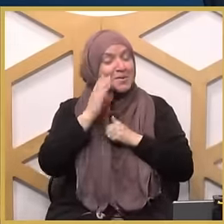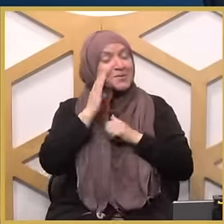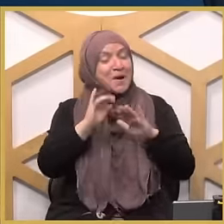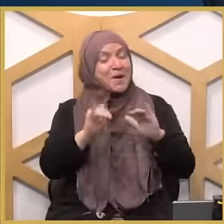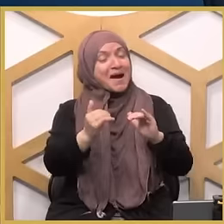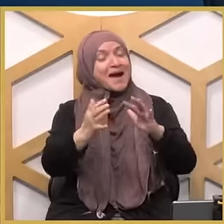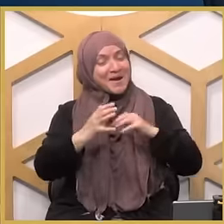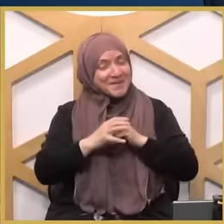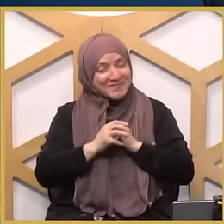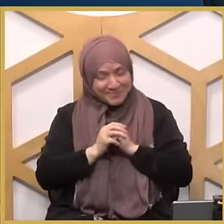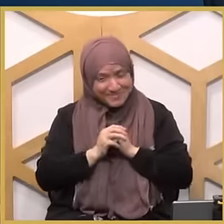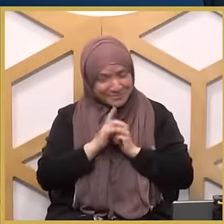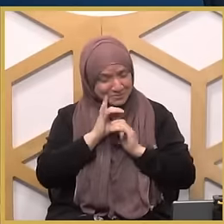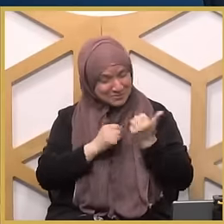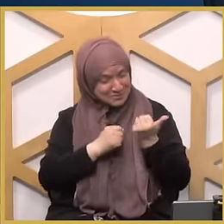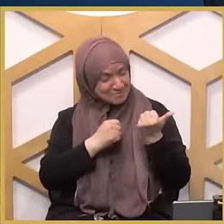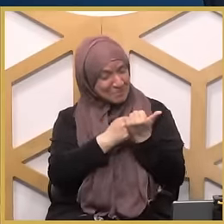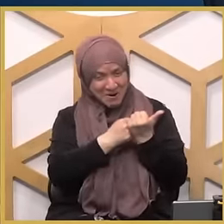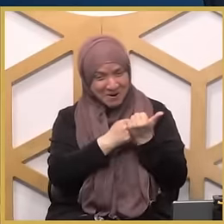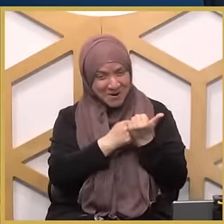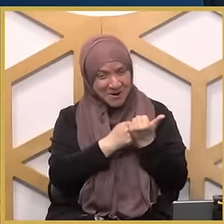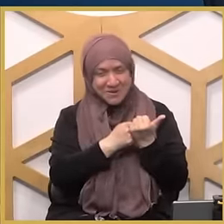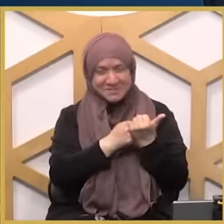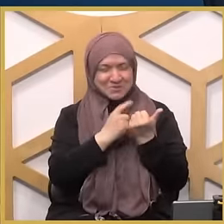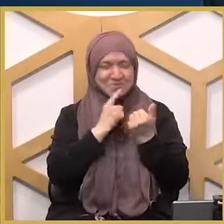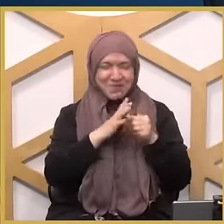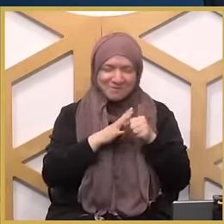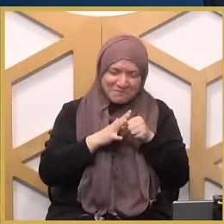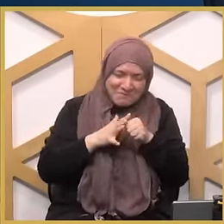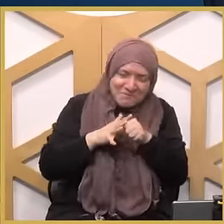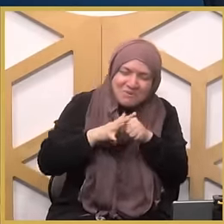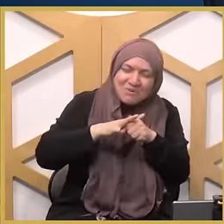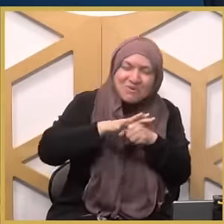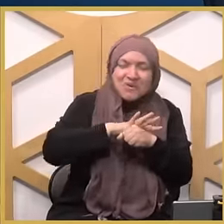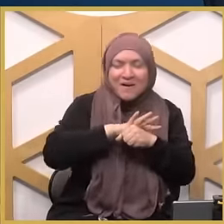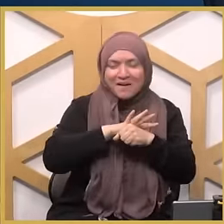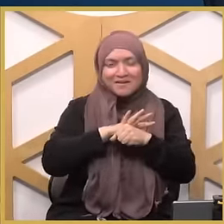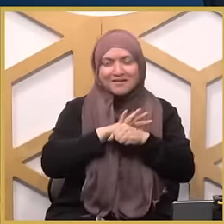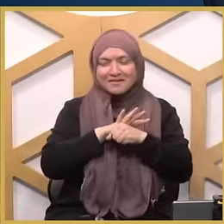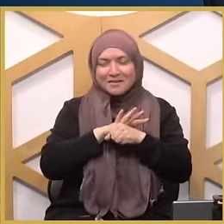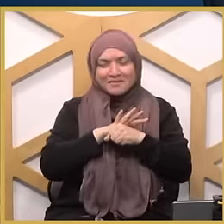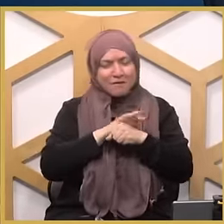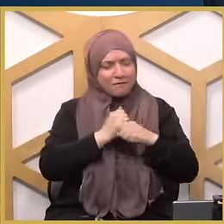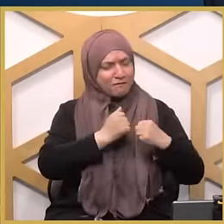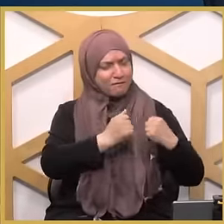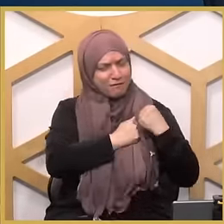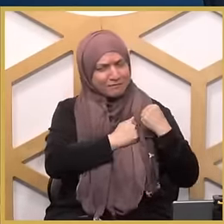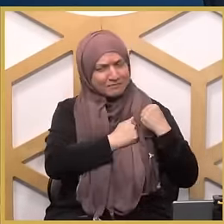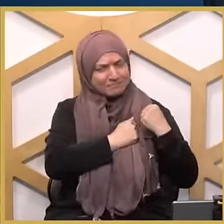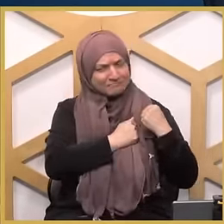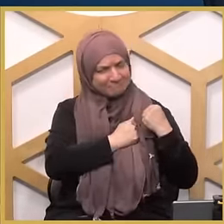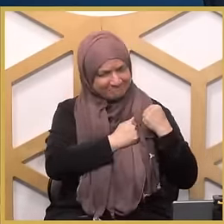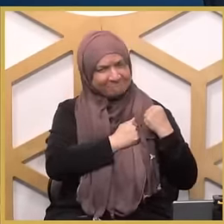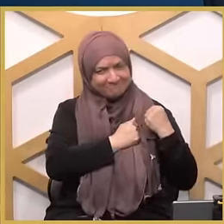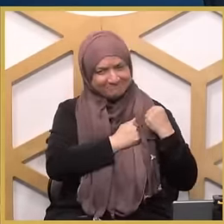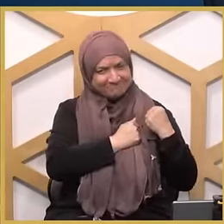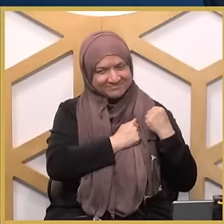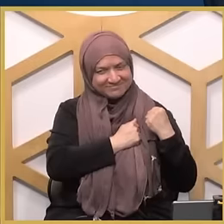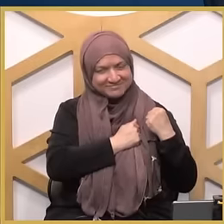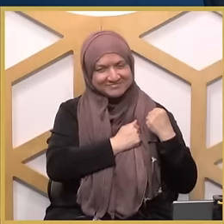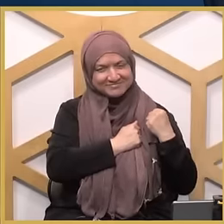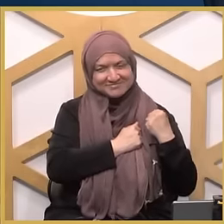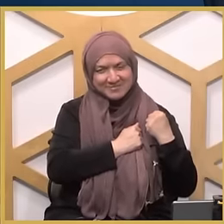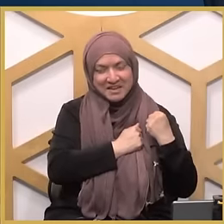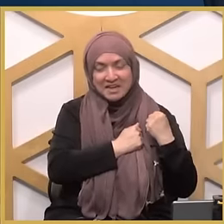full supplies, for the journey, 100 camel, just without any supplies, that's a $1 million, you could say. Now, supplied with